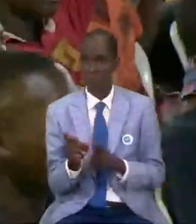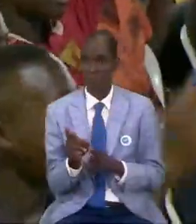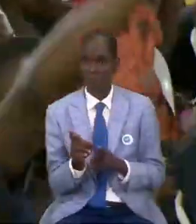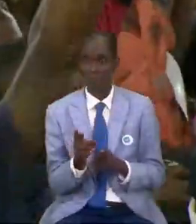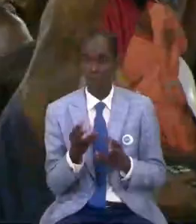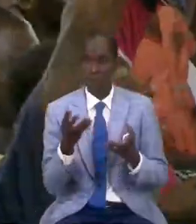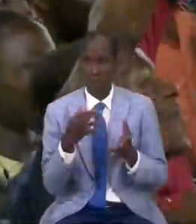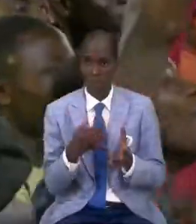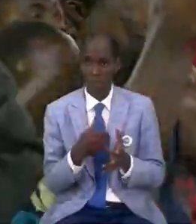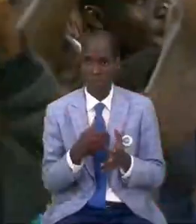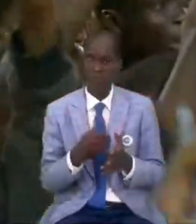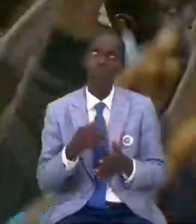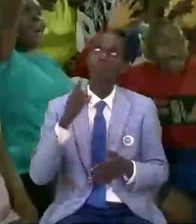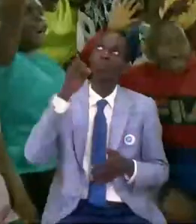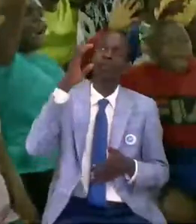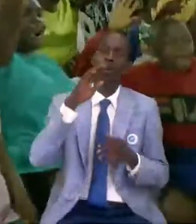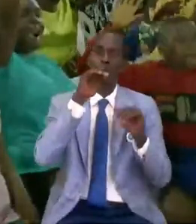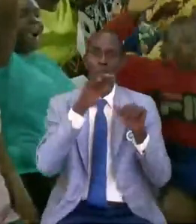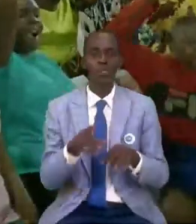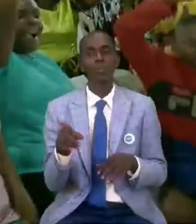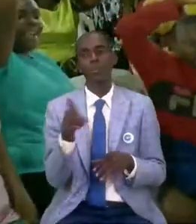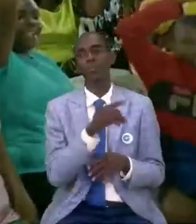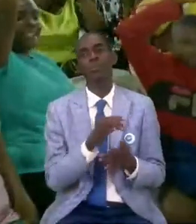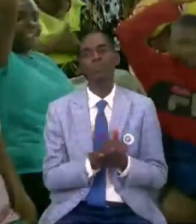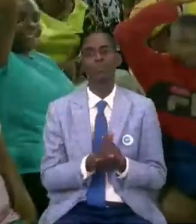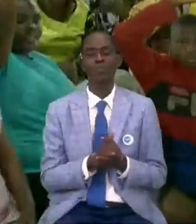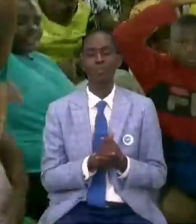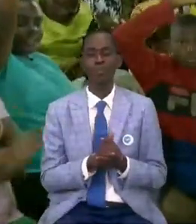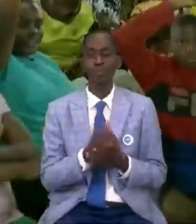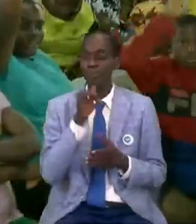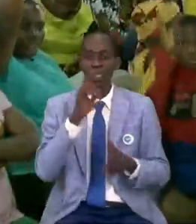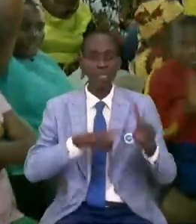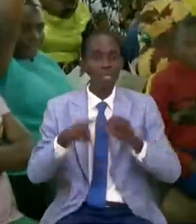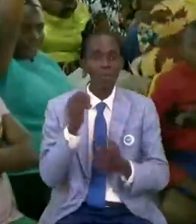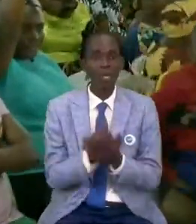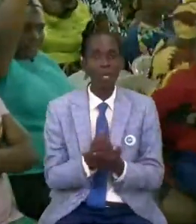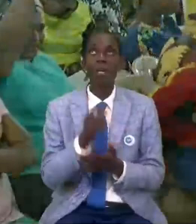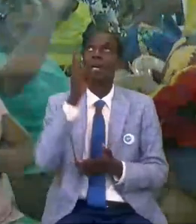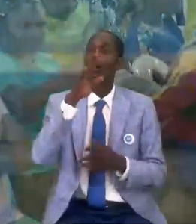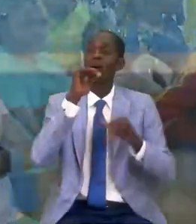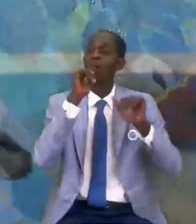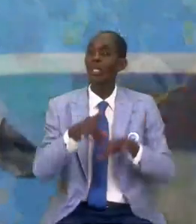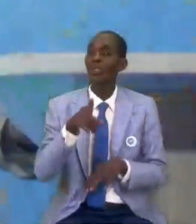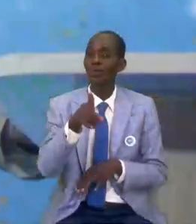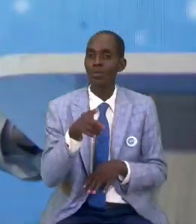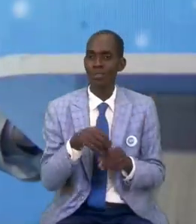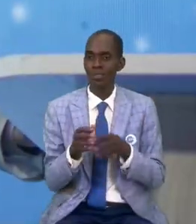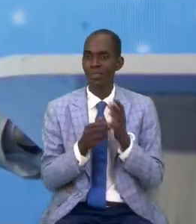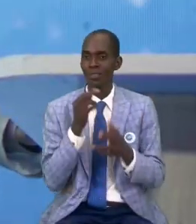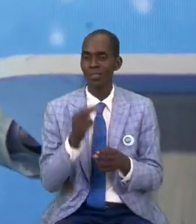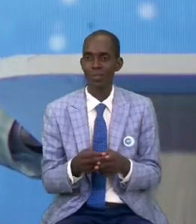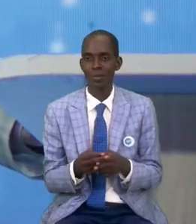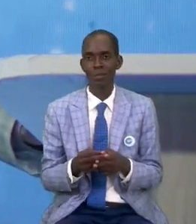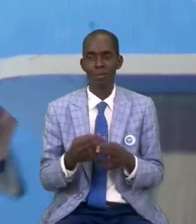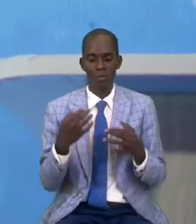say amen to God bless you. Heads bowed and eyes closed. Heads bowed and eyes closed.